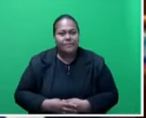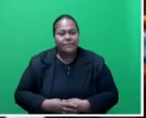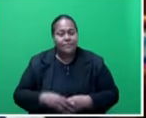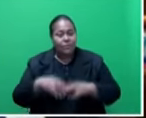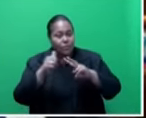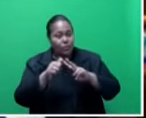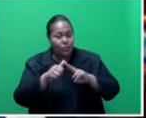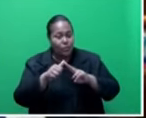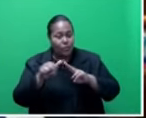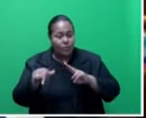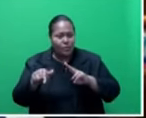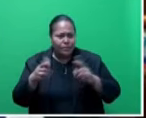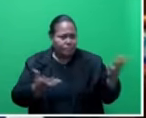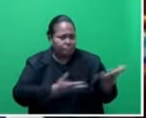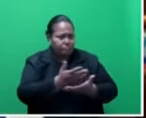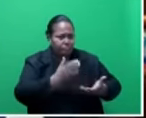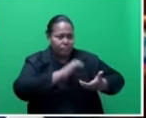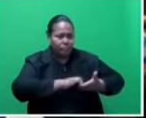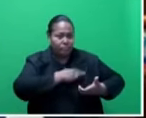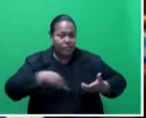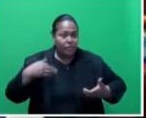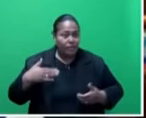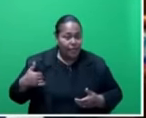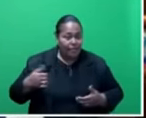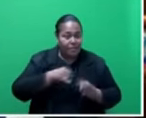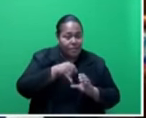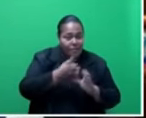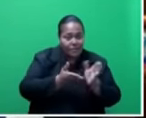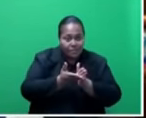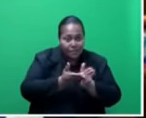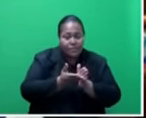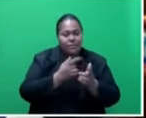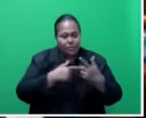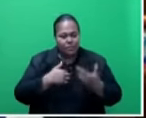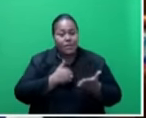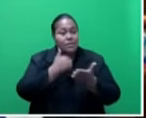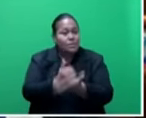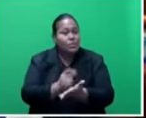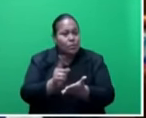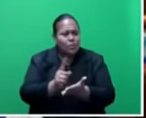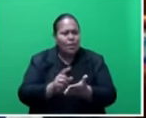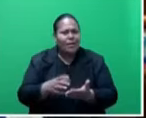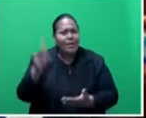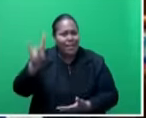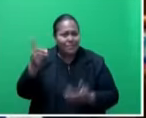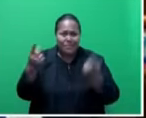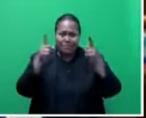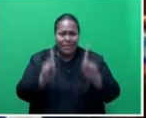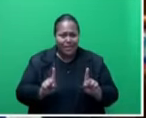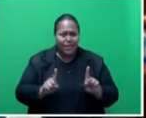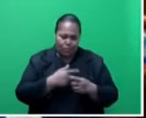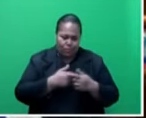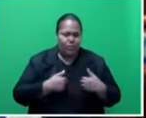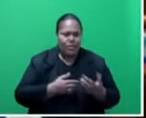said, with collaboration with the Ministry of Health and Medical Services, we also assisted in the clearance of dead carcasses so that they